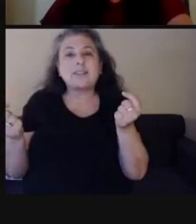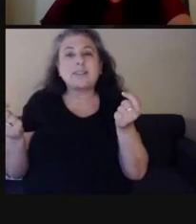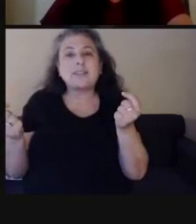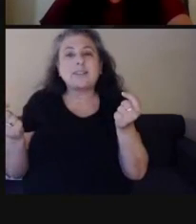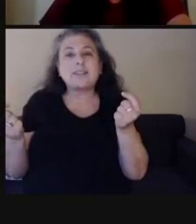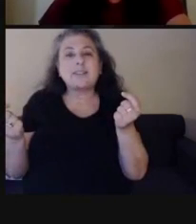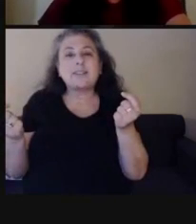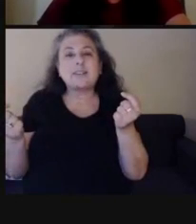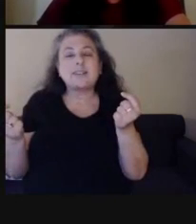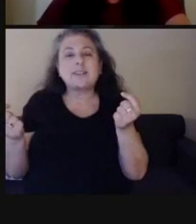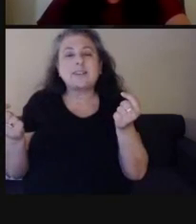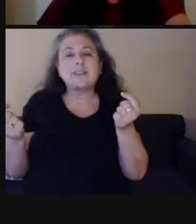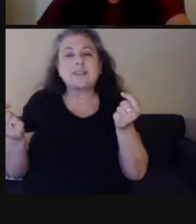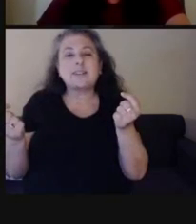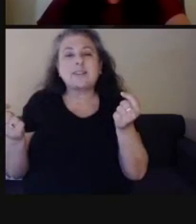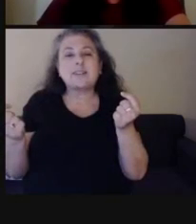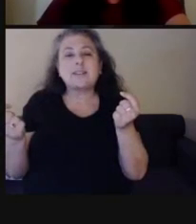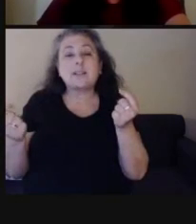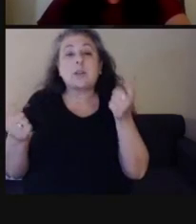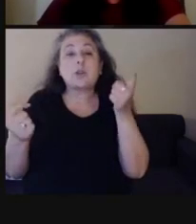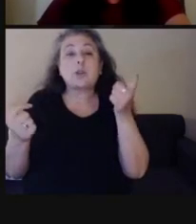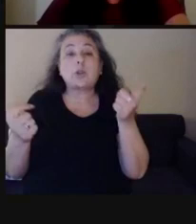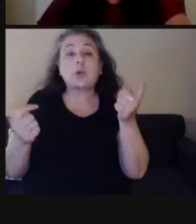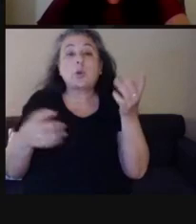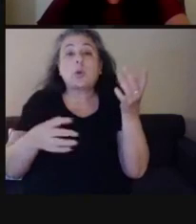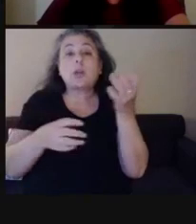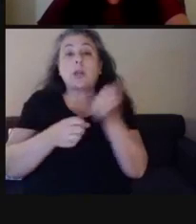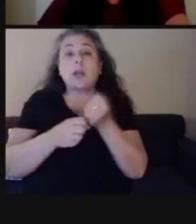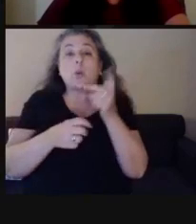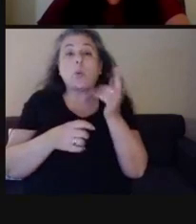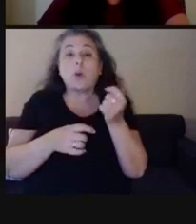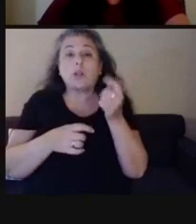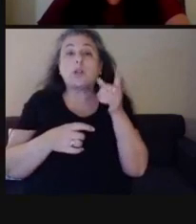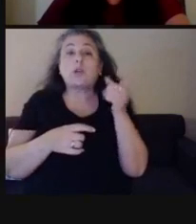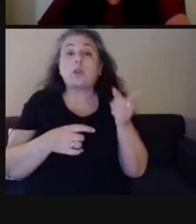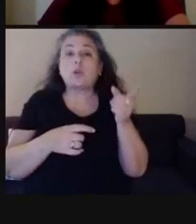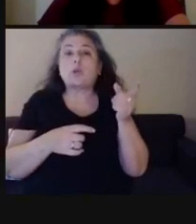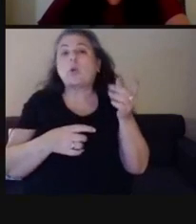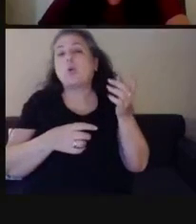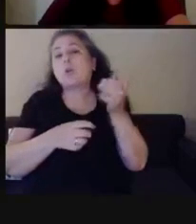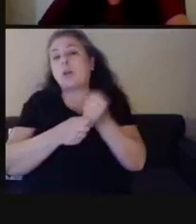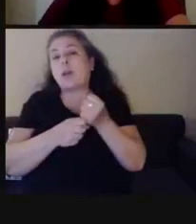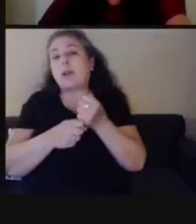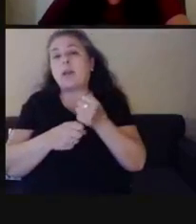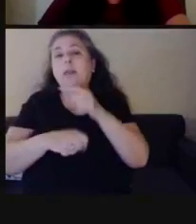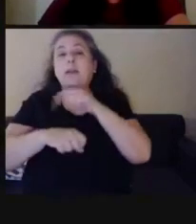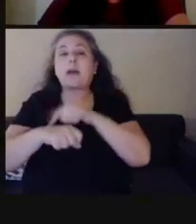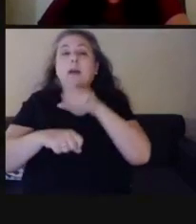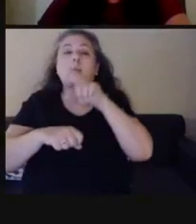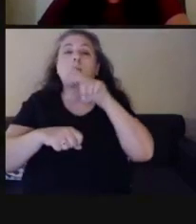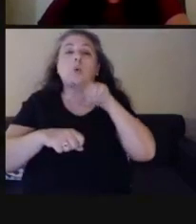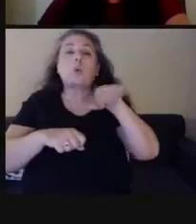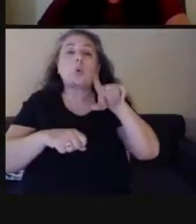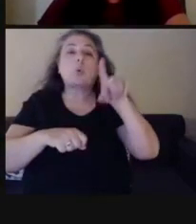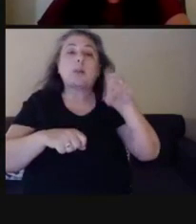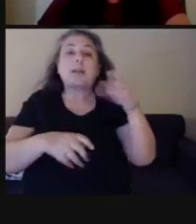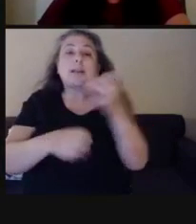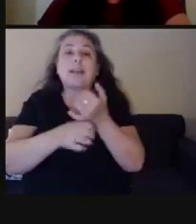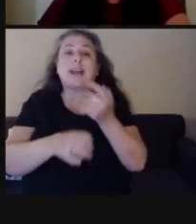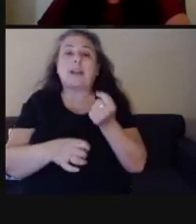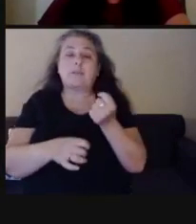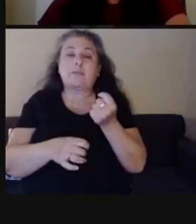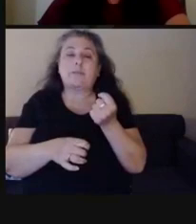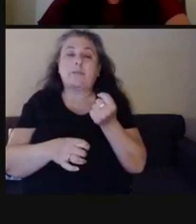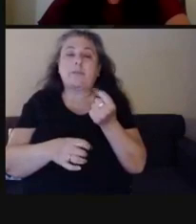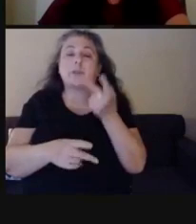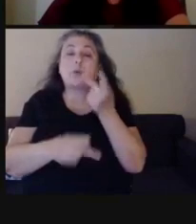you get what you get when it's the time that you need to get it. You're at a place